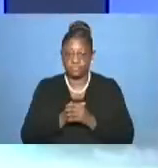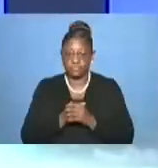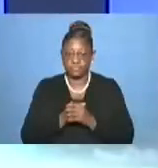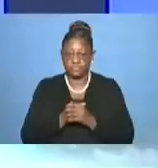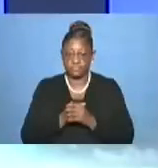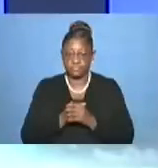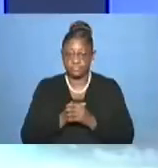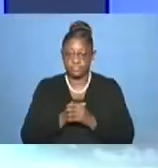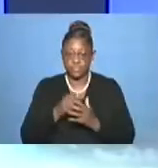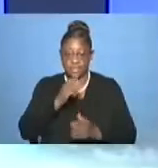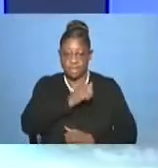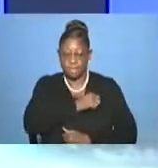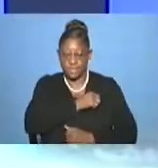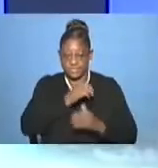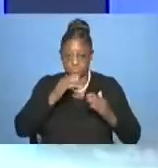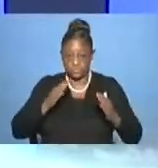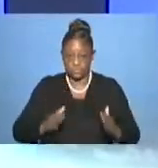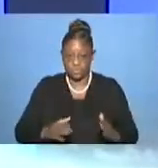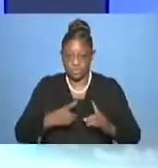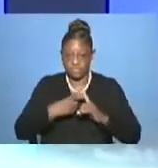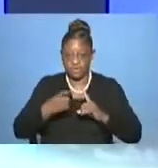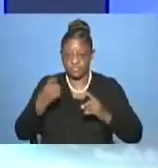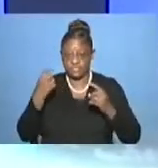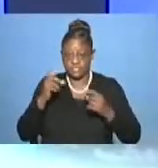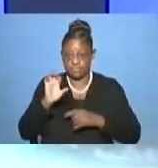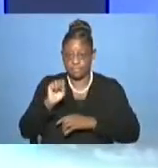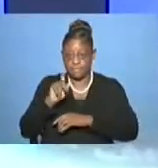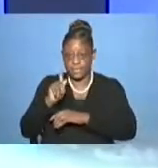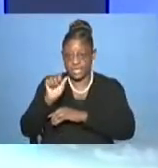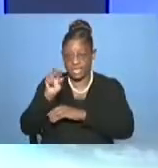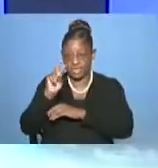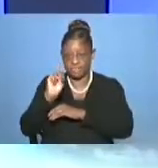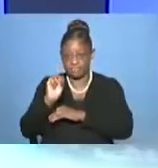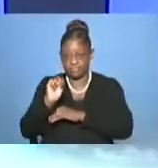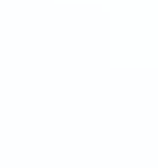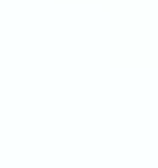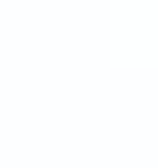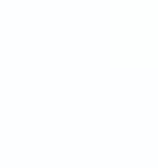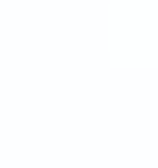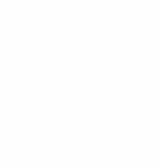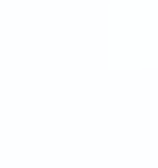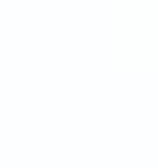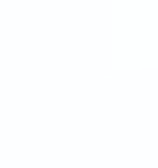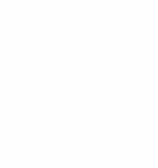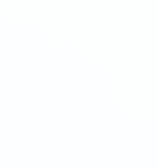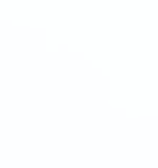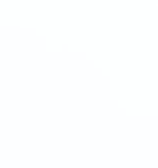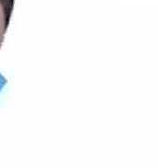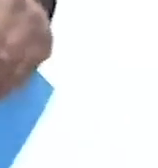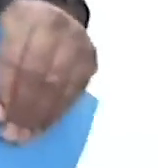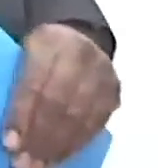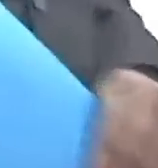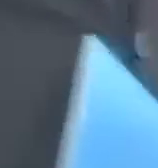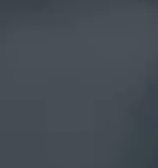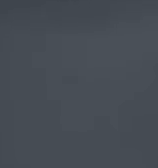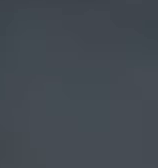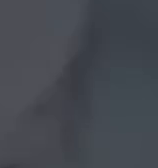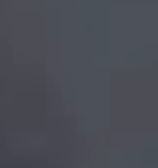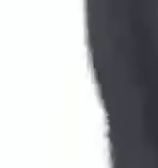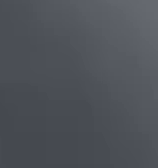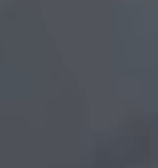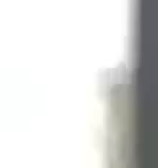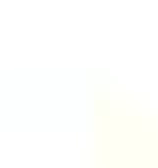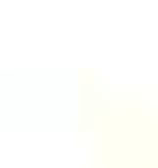A new ambassador extraordinaire from Spain to the Bahamas officially taking office after a brief ceremony at the office of the Governor General